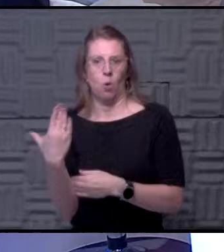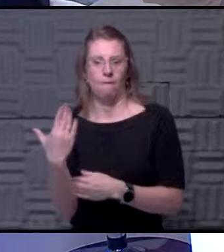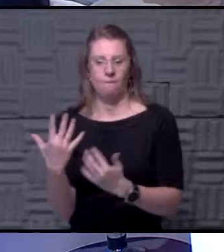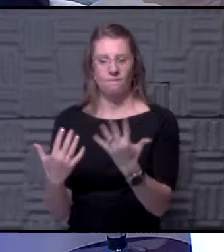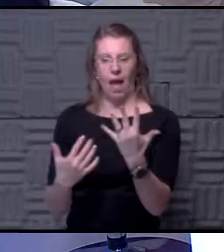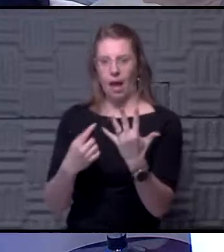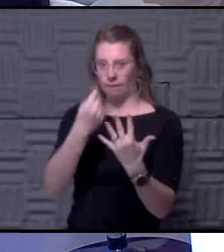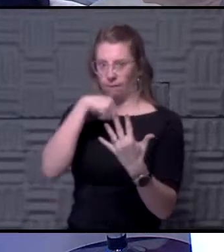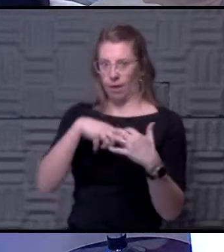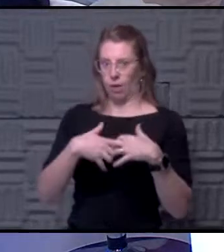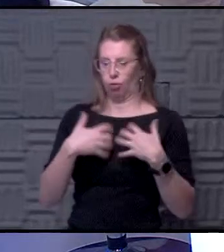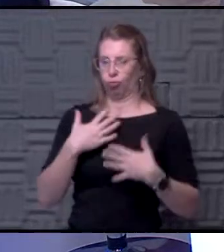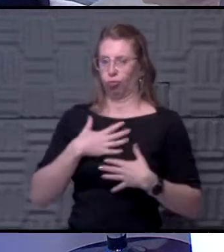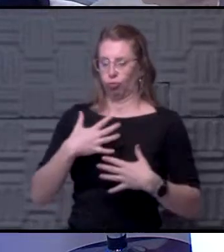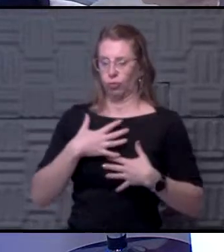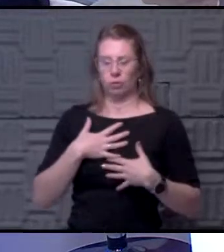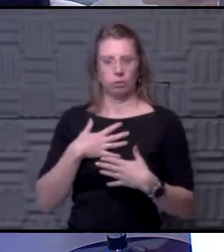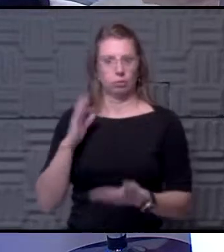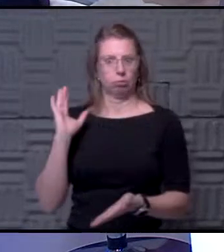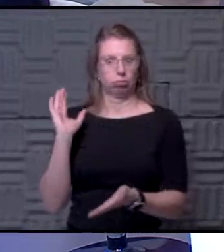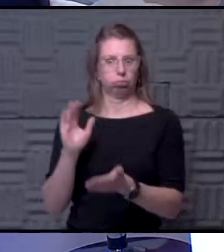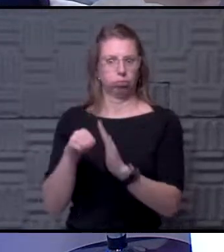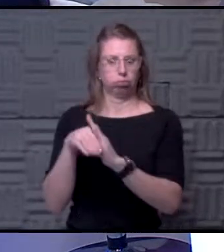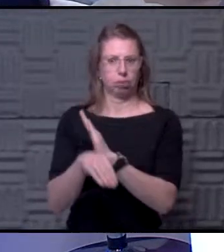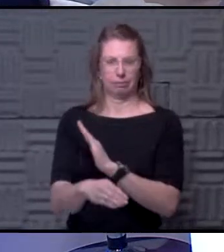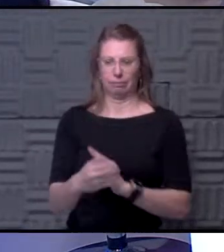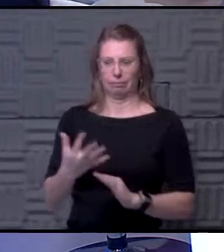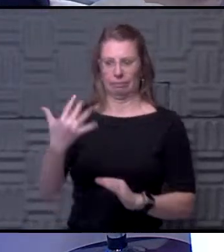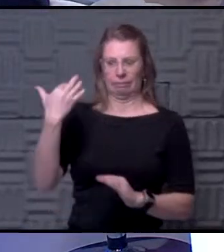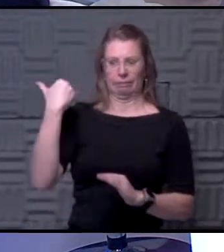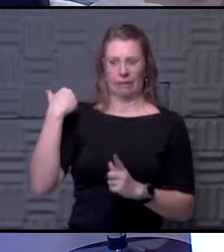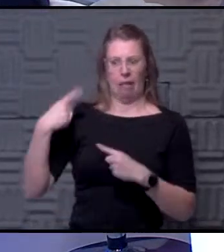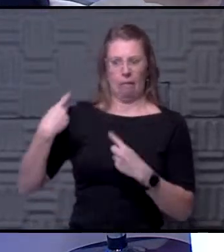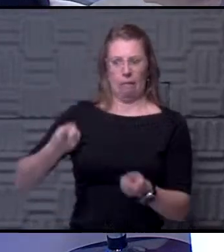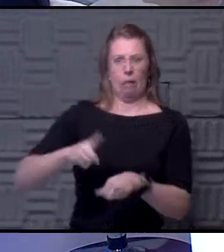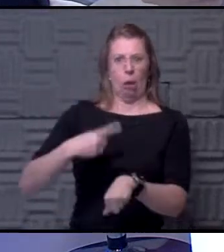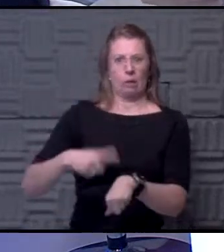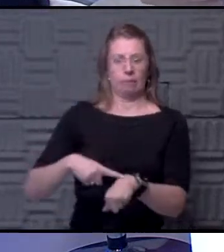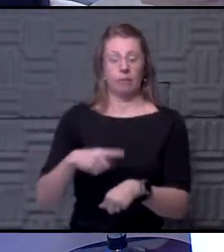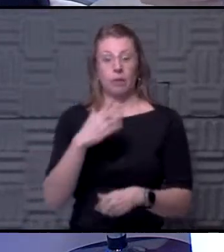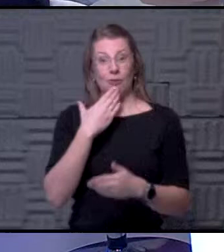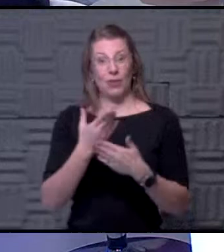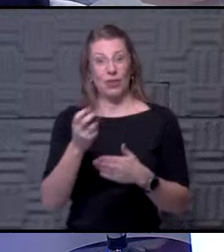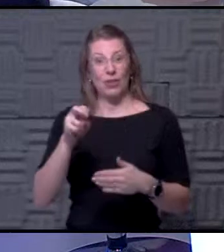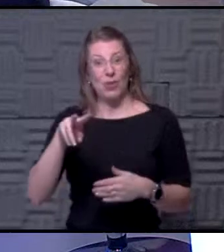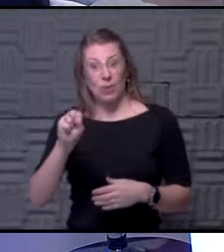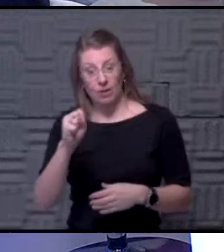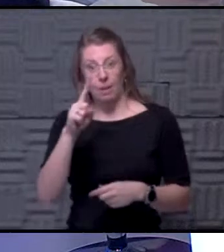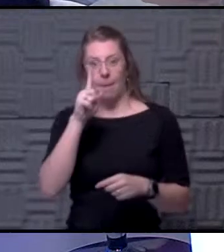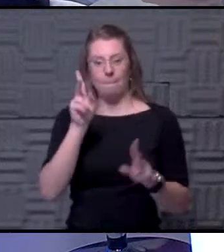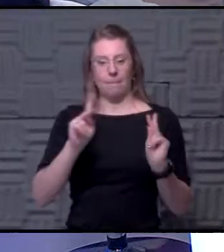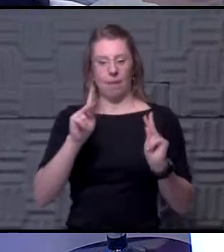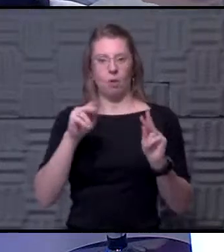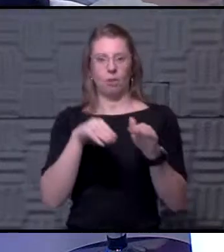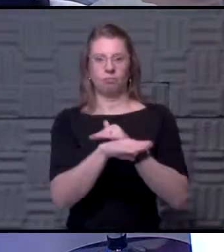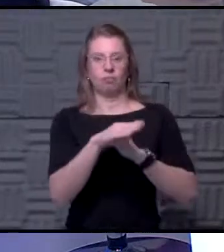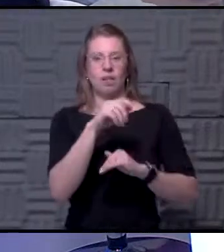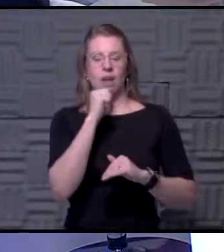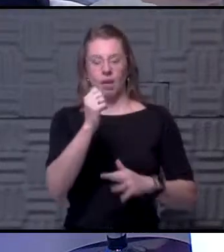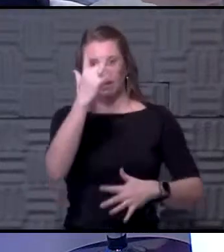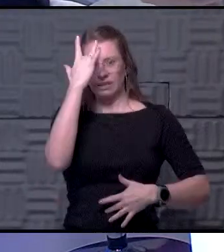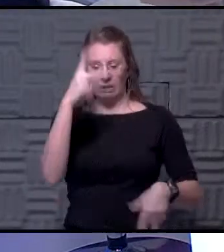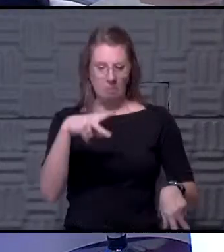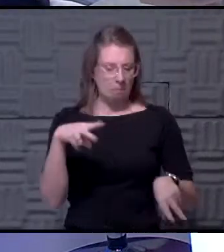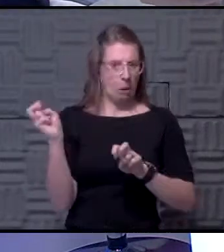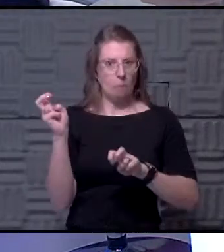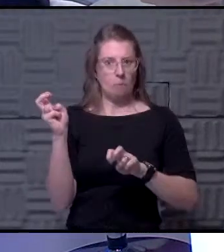5 on ventilators. And we haven't been that low for quite a while. So that's also really good news because I think it means that people who are coming in aren't getting quite as sick right now. we'll